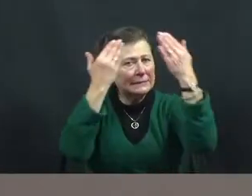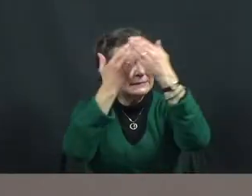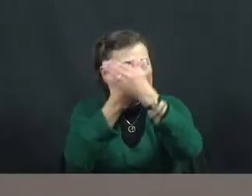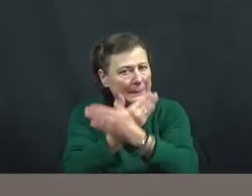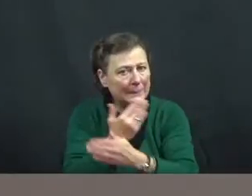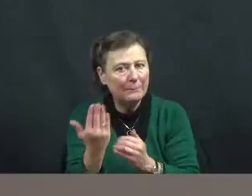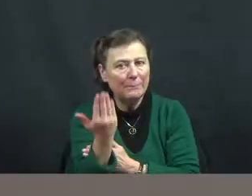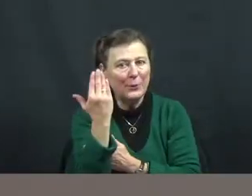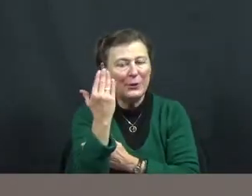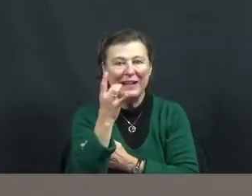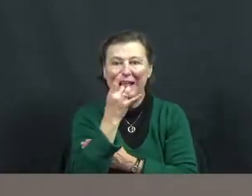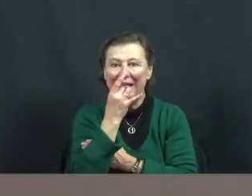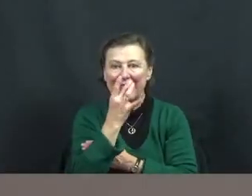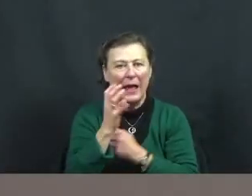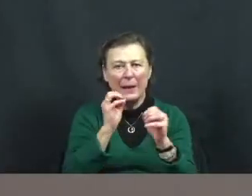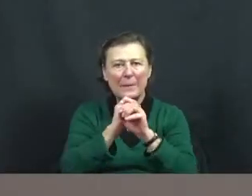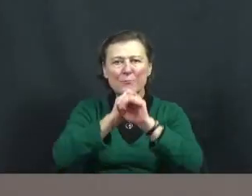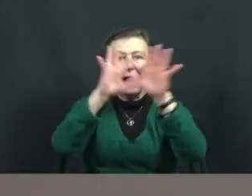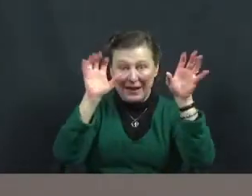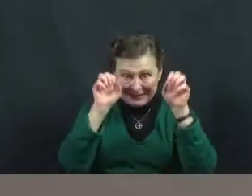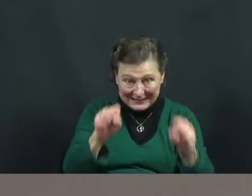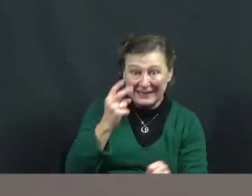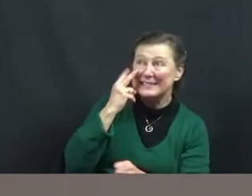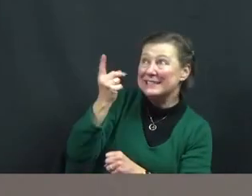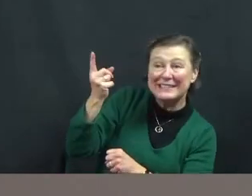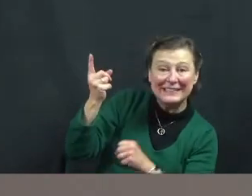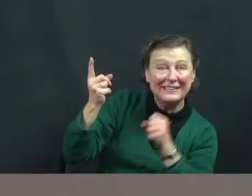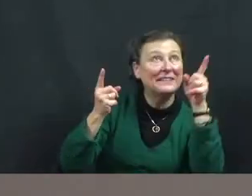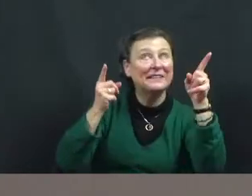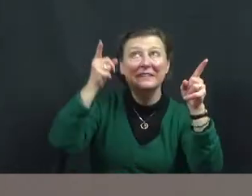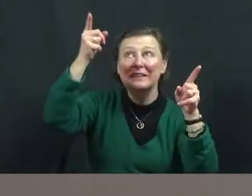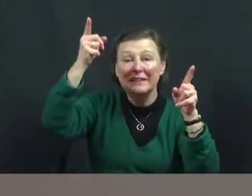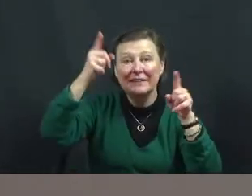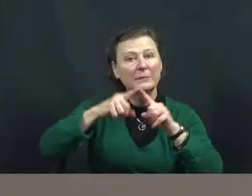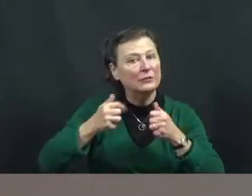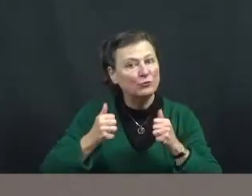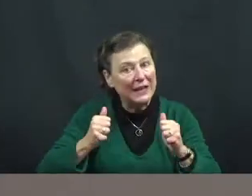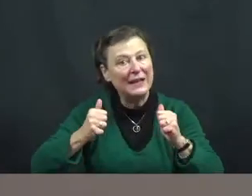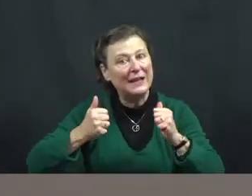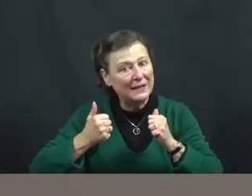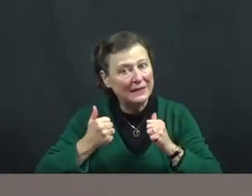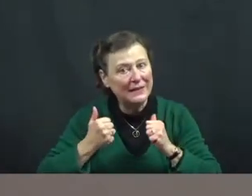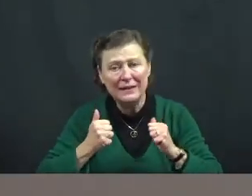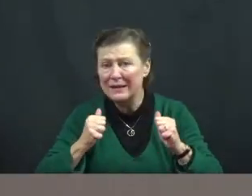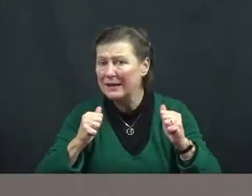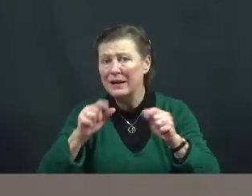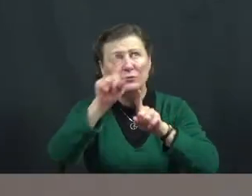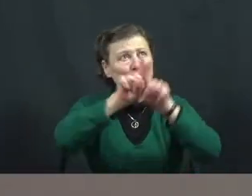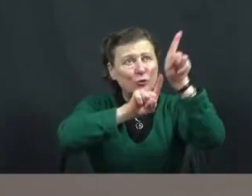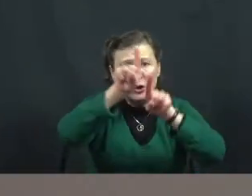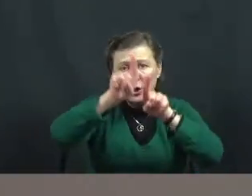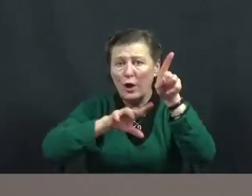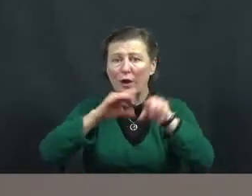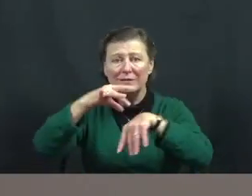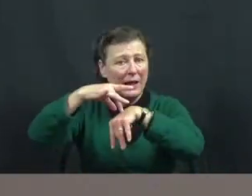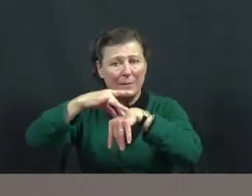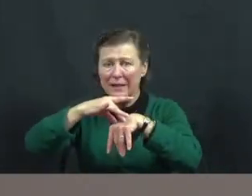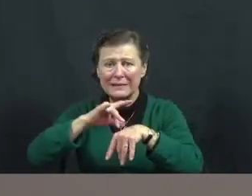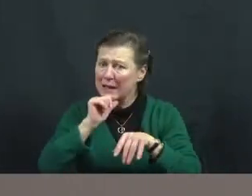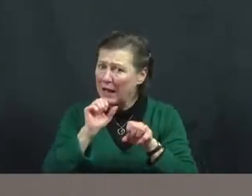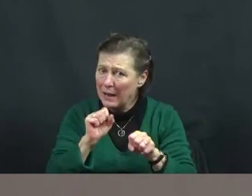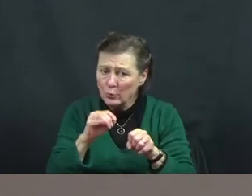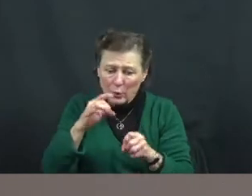light, the brightest of them could be seen. But try as they might, the stars and planets were not able to light the